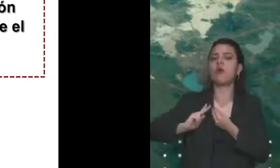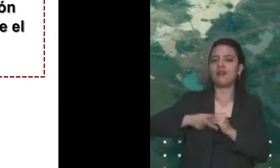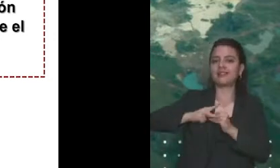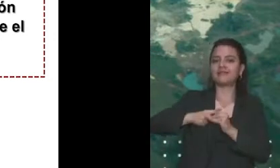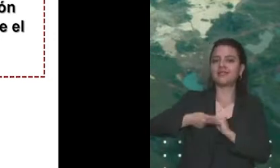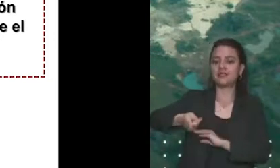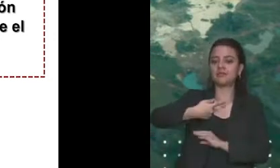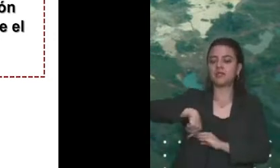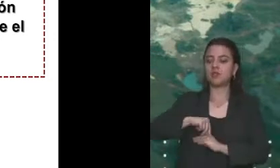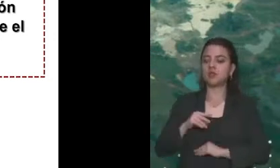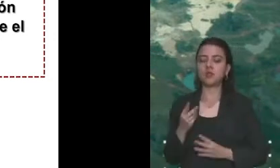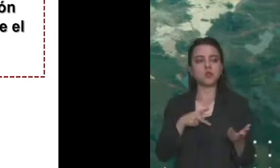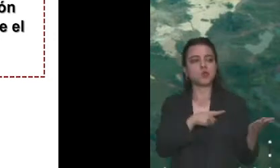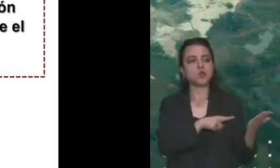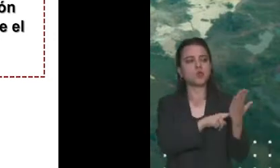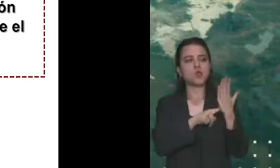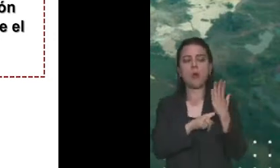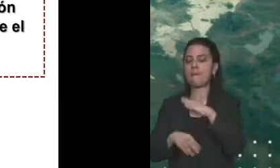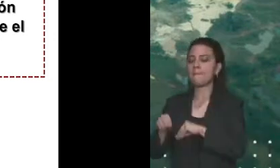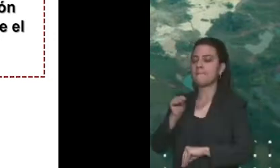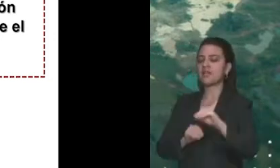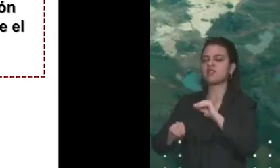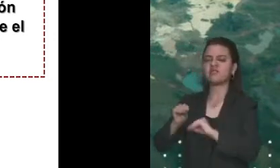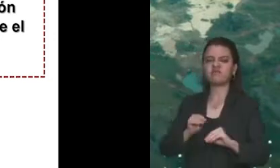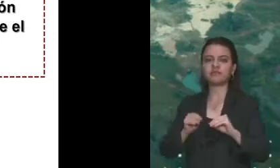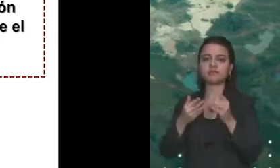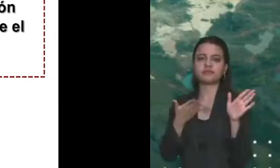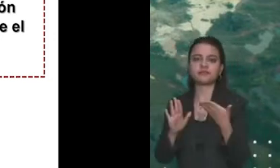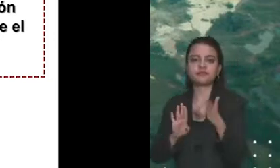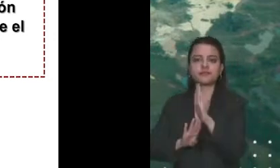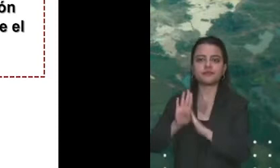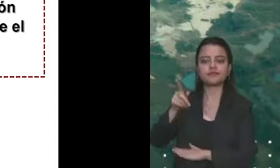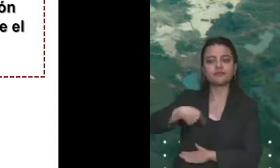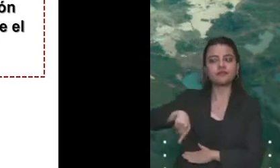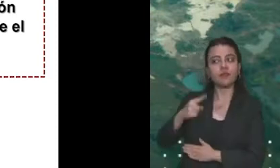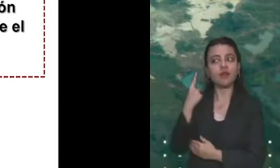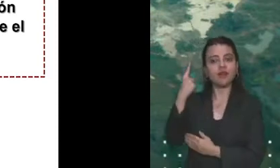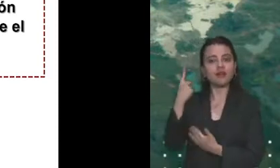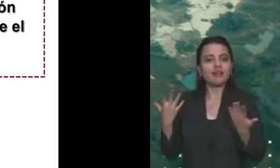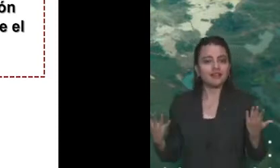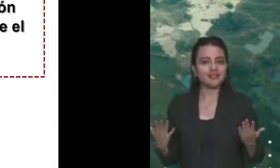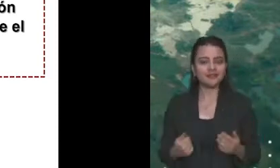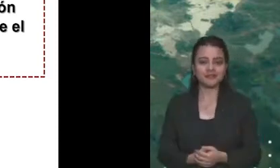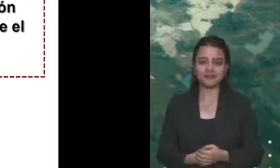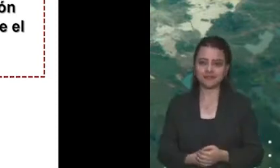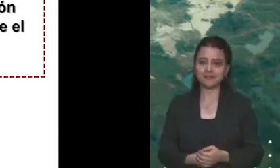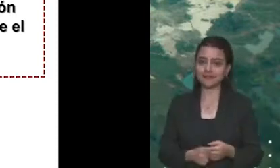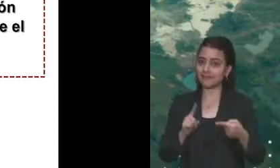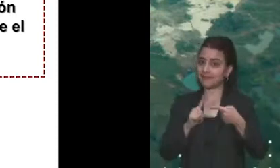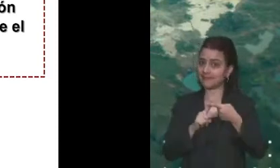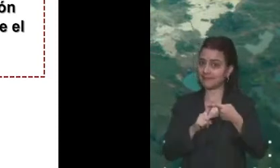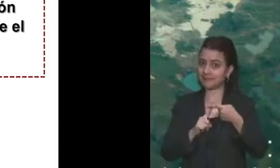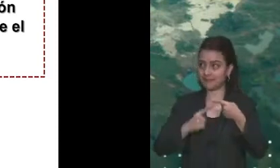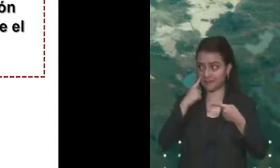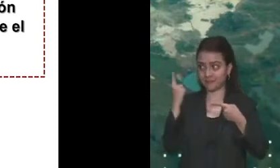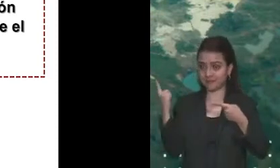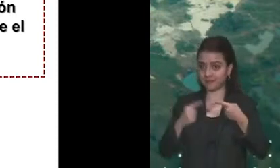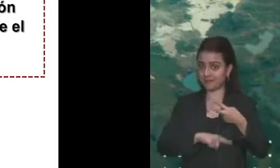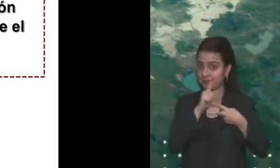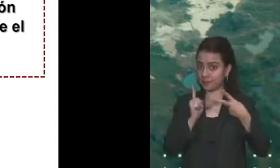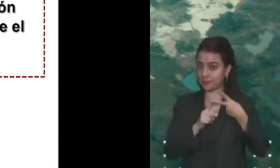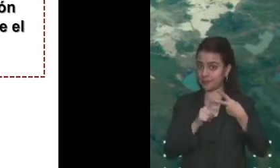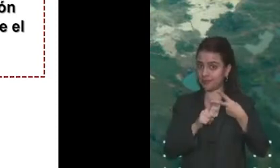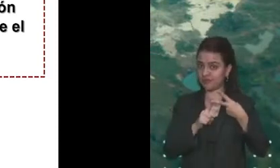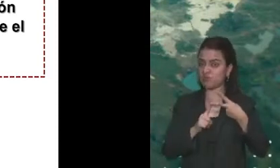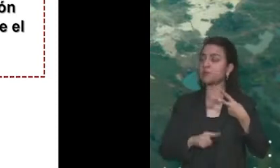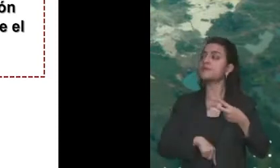to strengthen the framework in order to formulate public policy, to design and focalize strategies. The first one, the detection that opens the